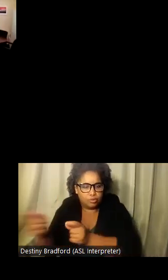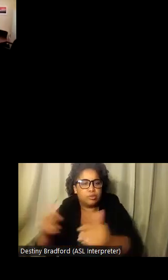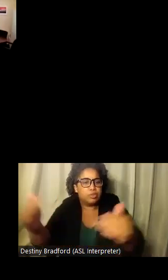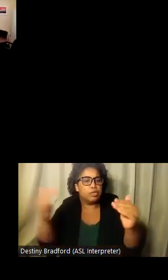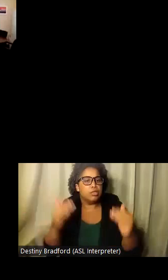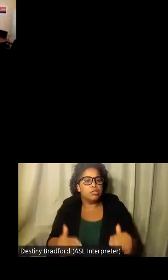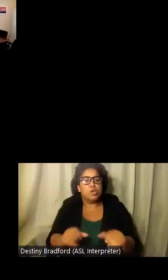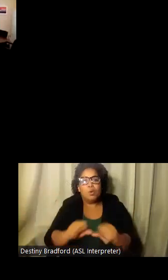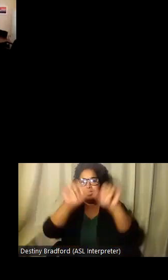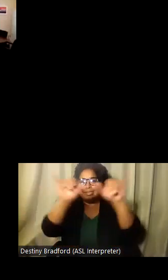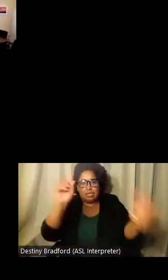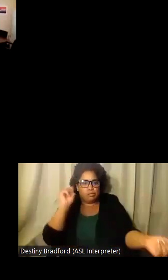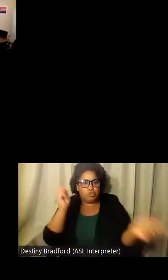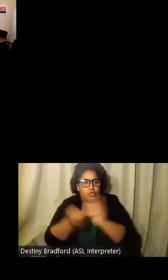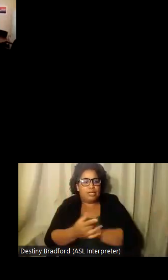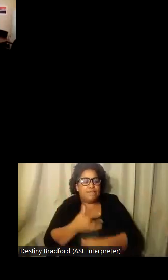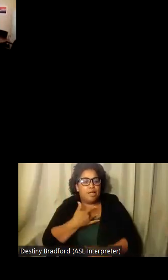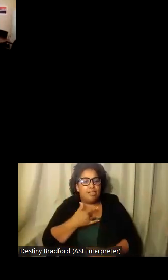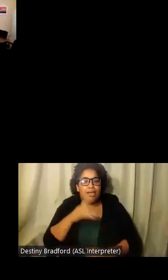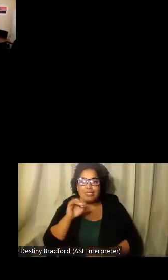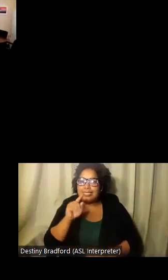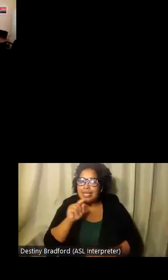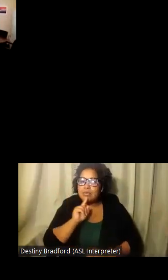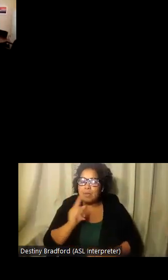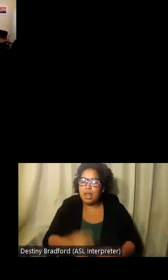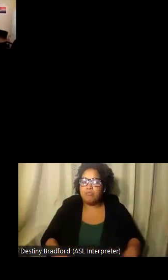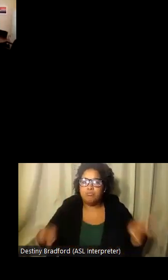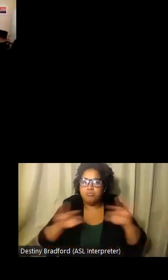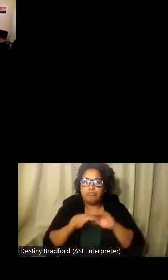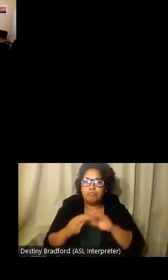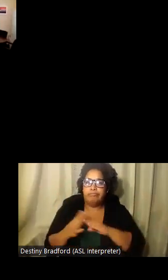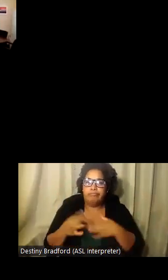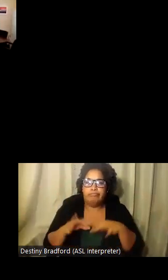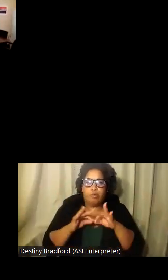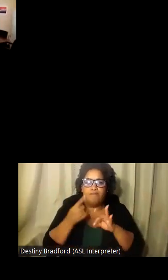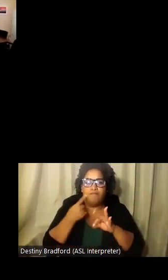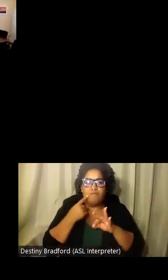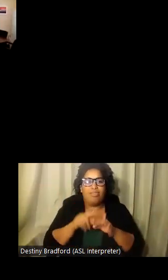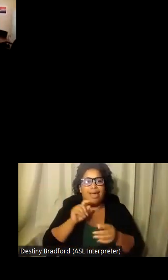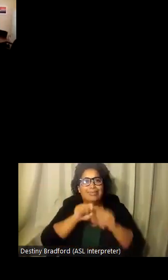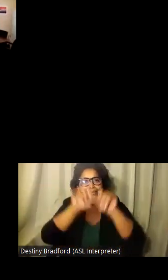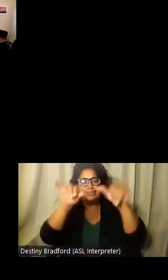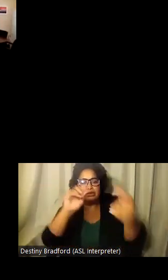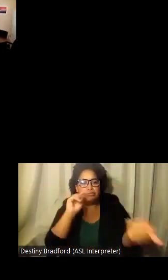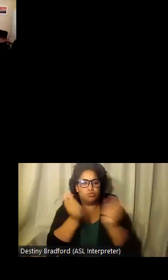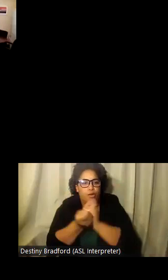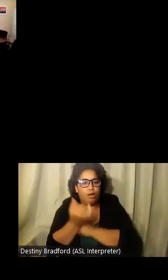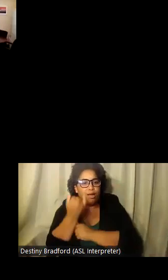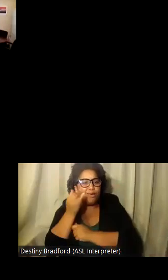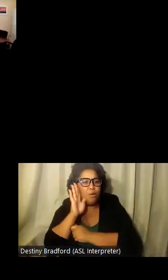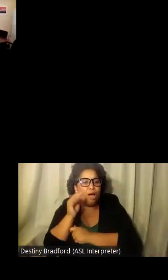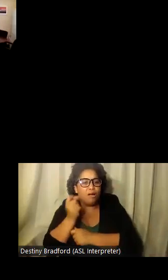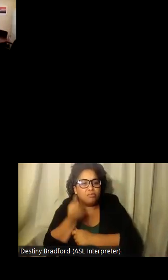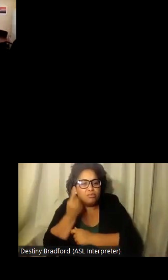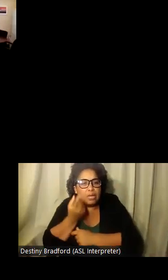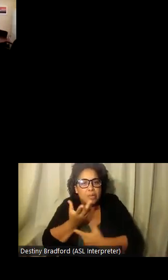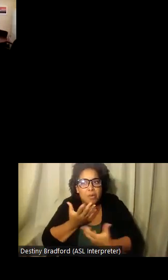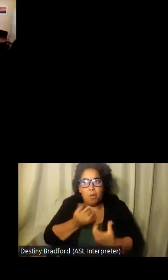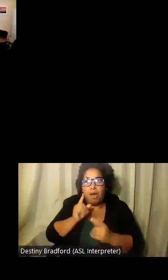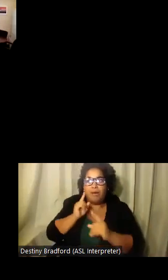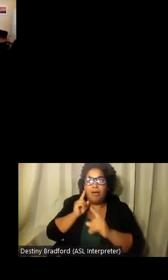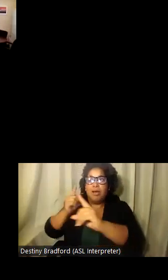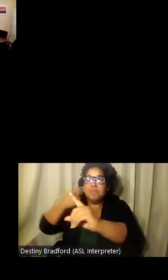really honestly do believe that data is indeed key to that type of systemic change. If we're going to understand where we want to go, we